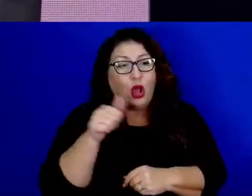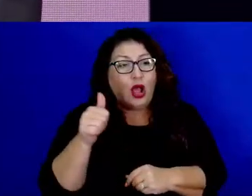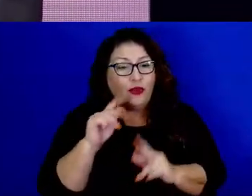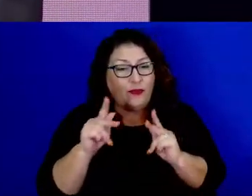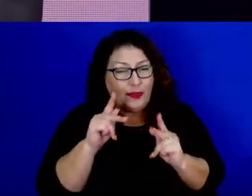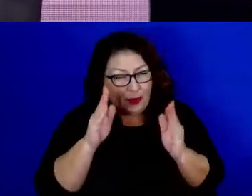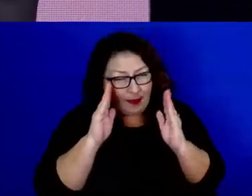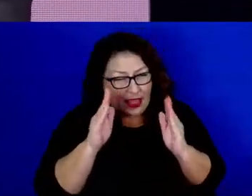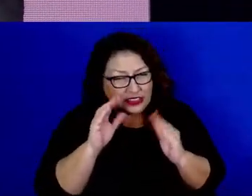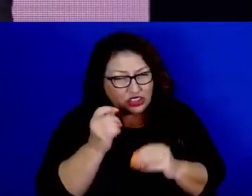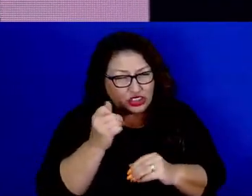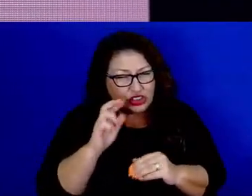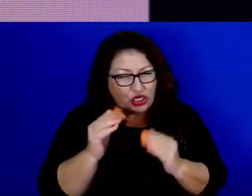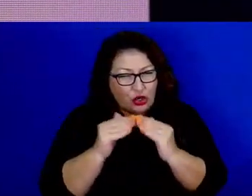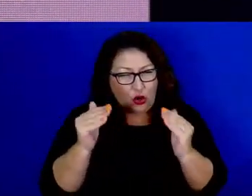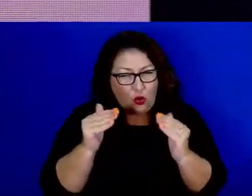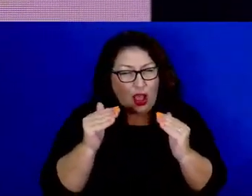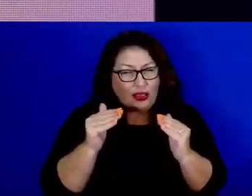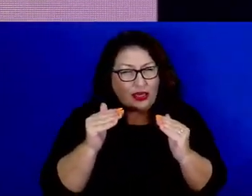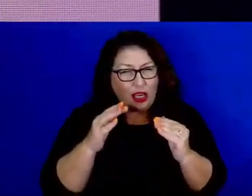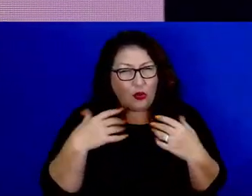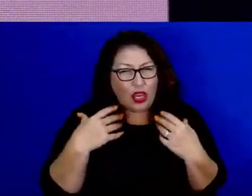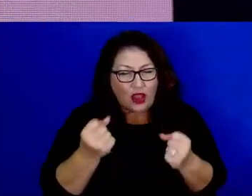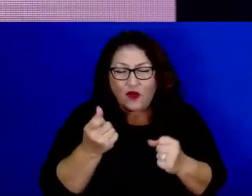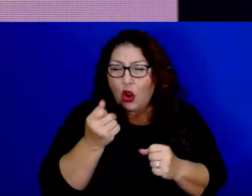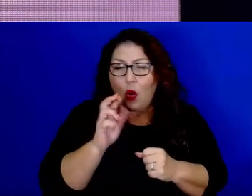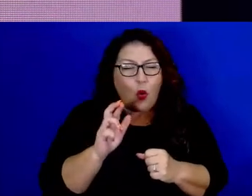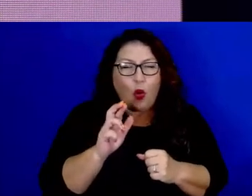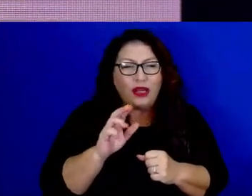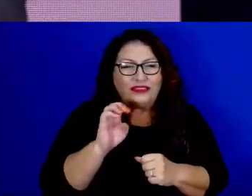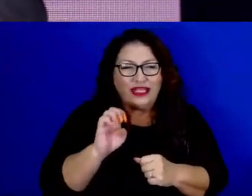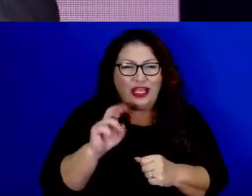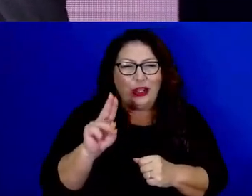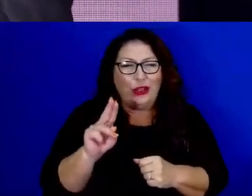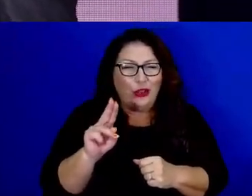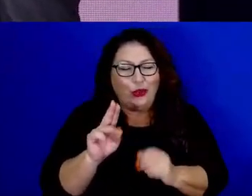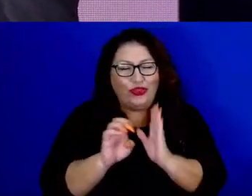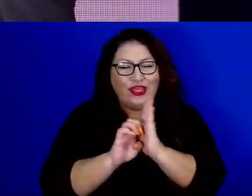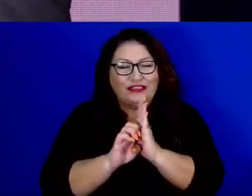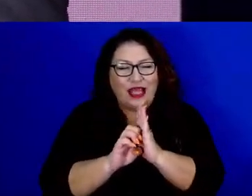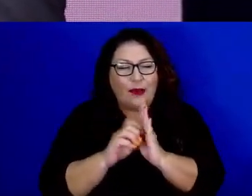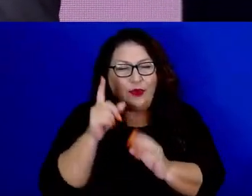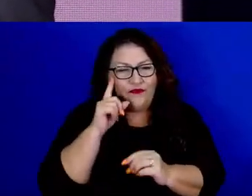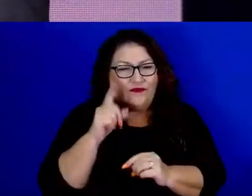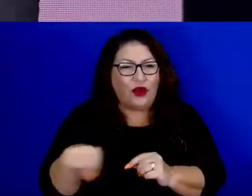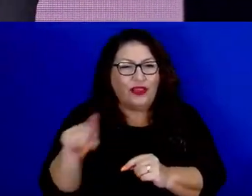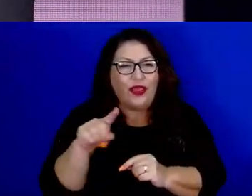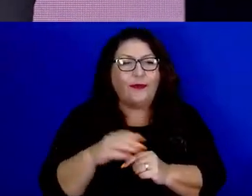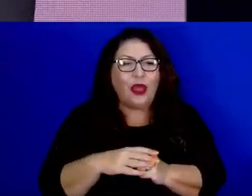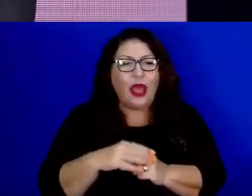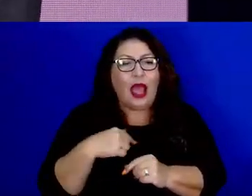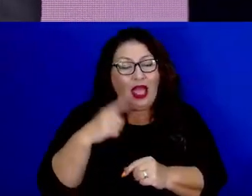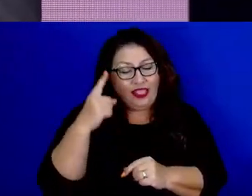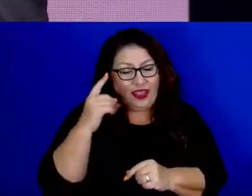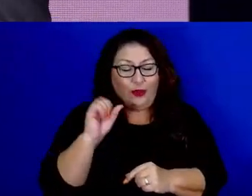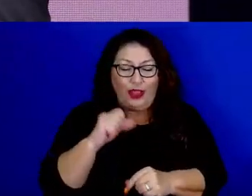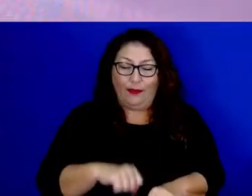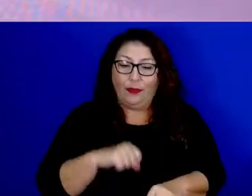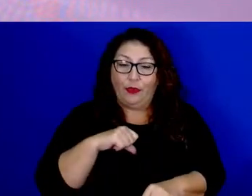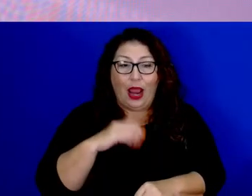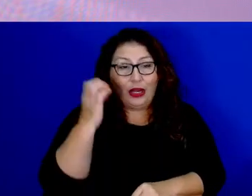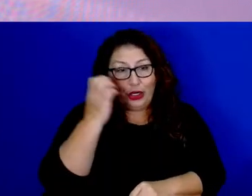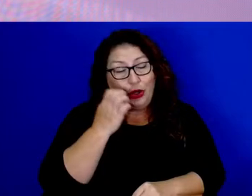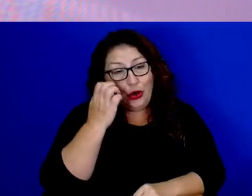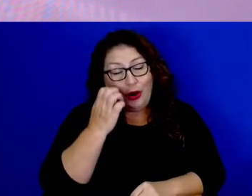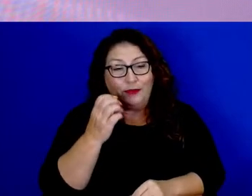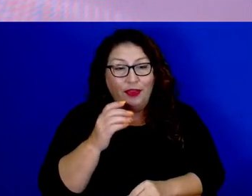equality recovery? Or is the EU sort of the example for here? I mean, I think we can be proud in Europe, essentially, that while we